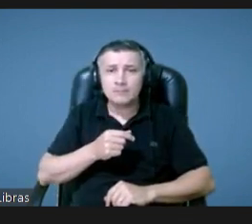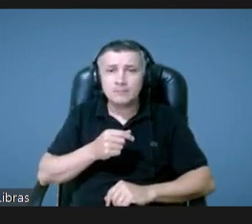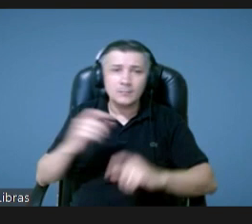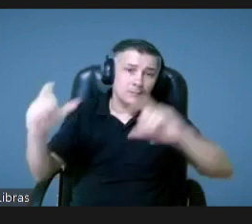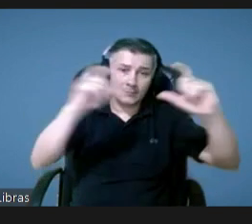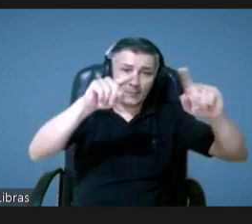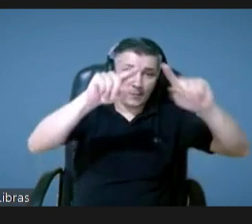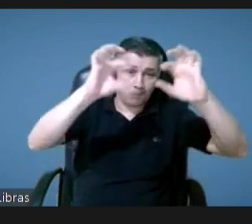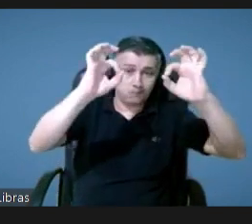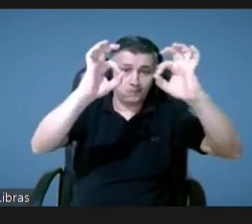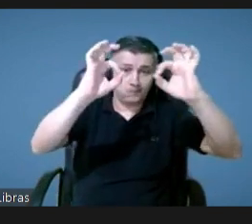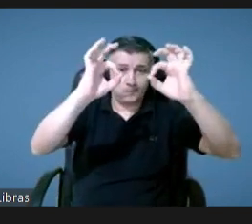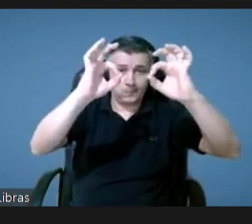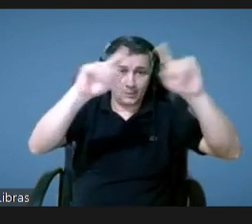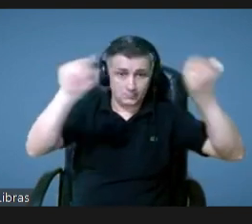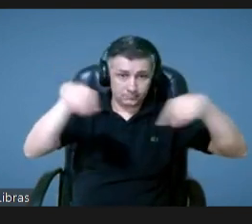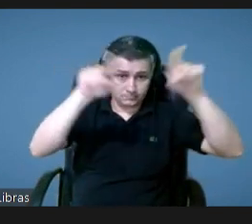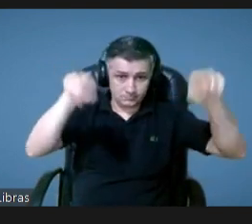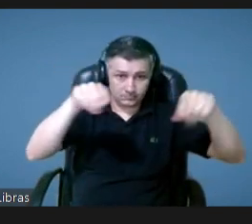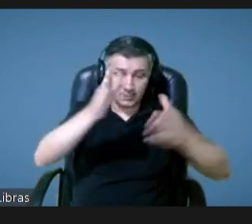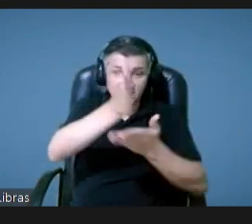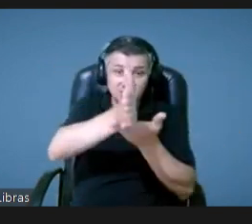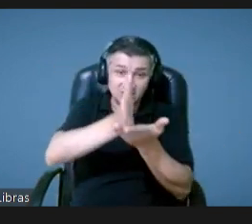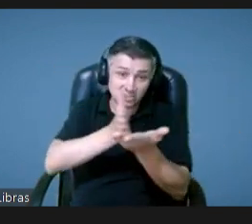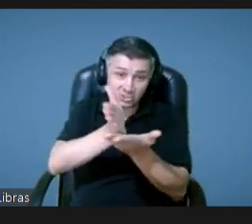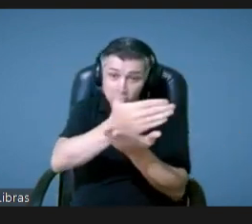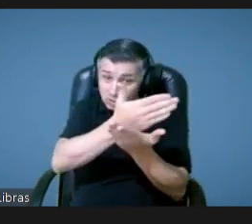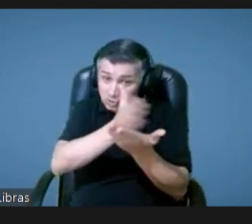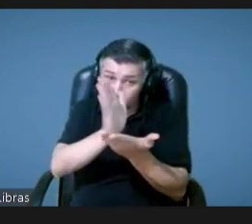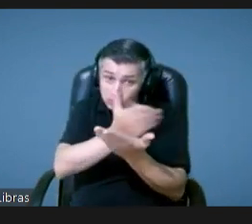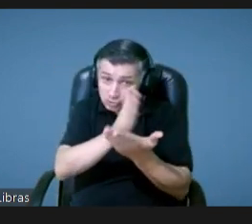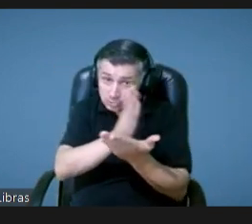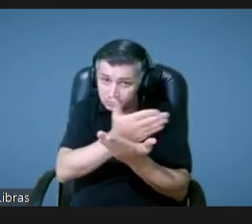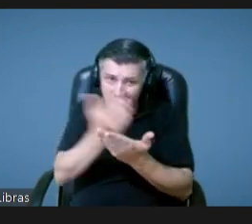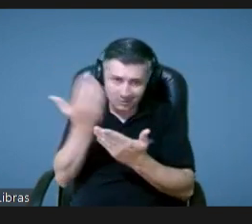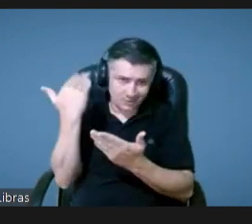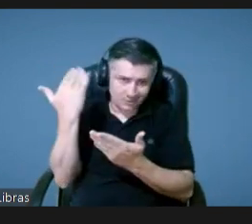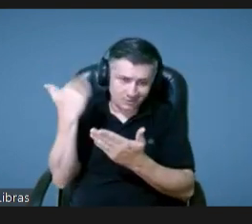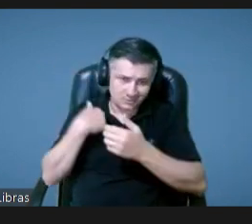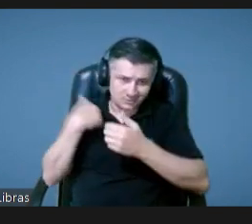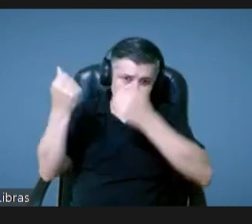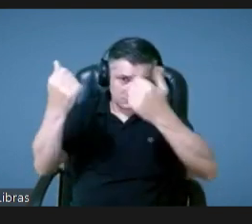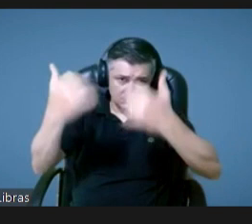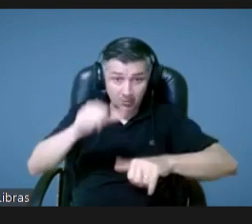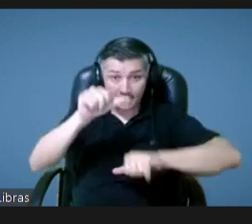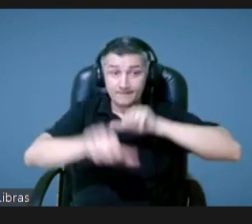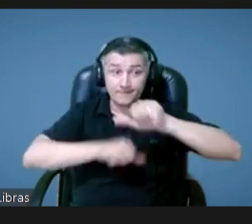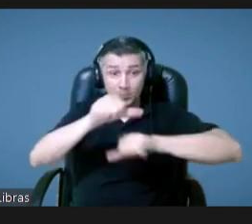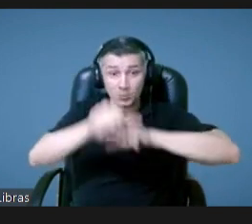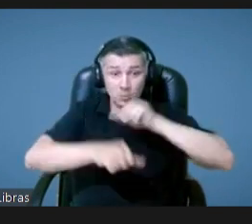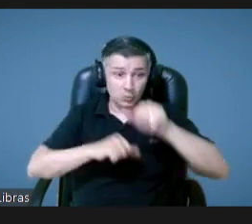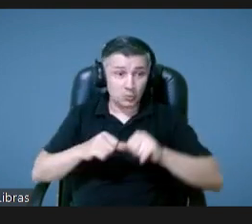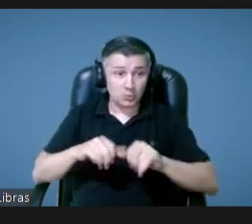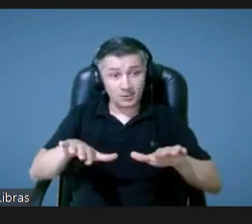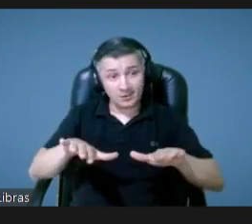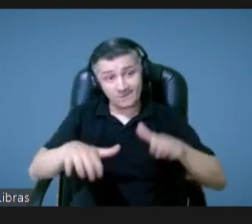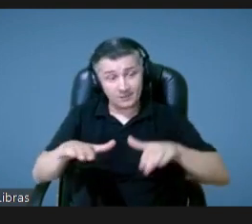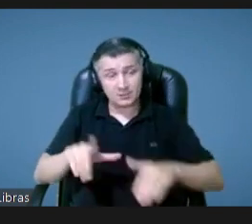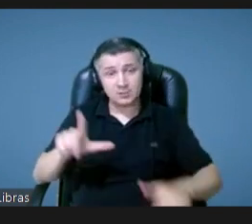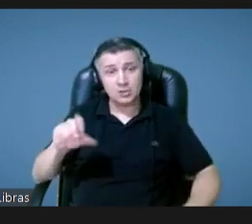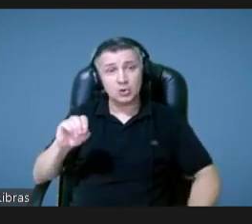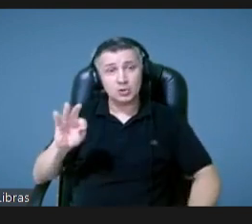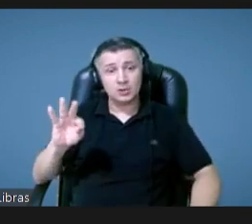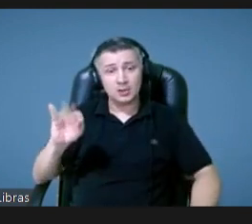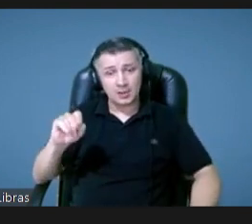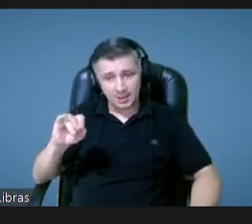part, on the left-hand side, you see the mix of products. As I said before, this mix has